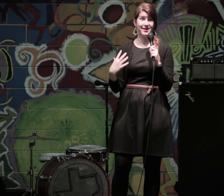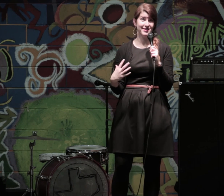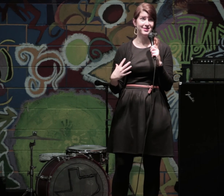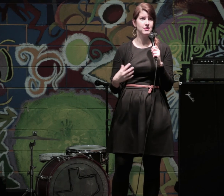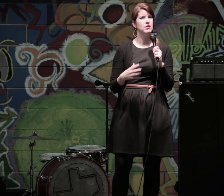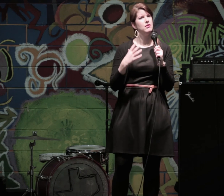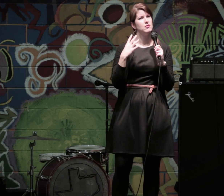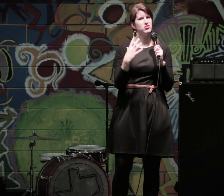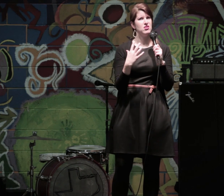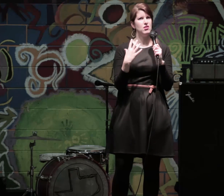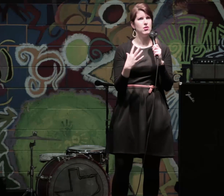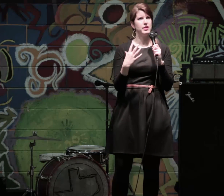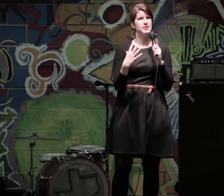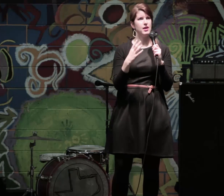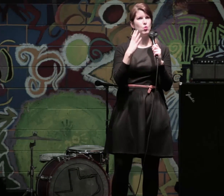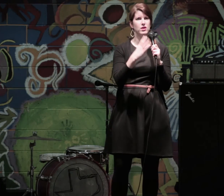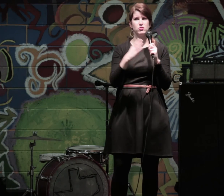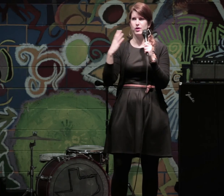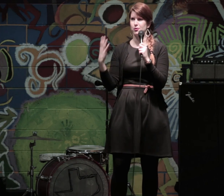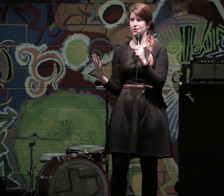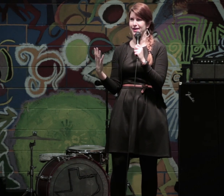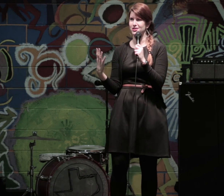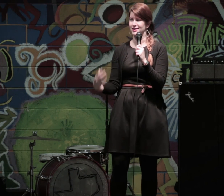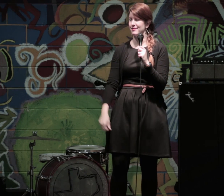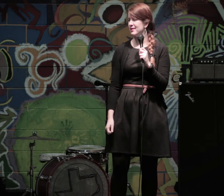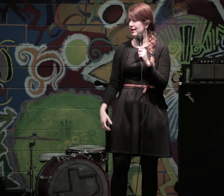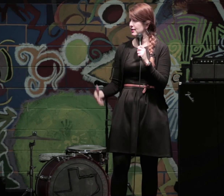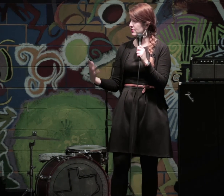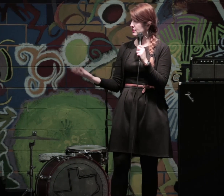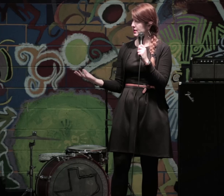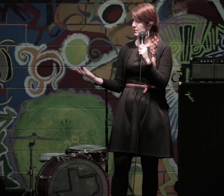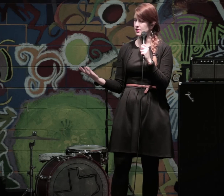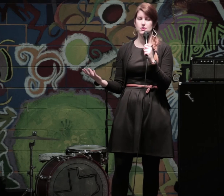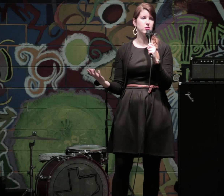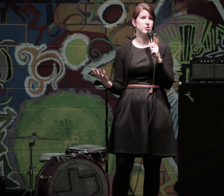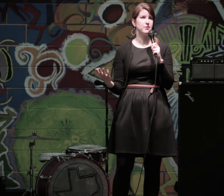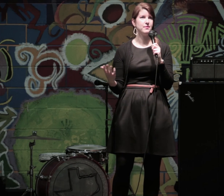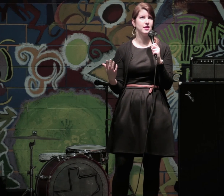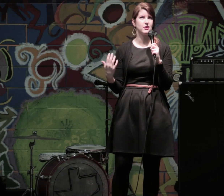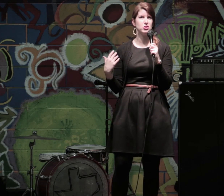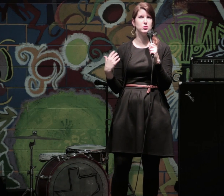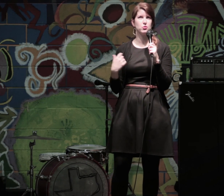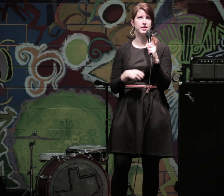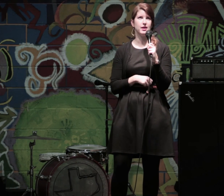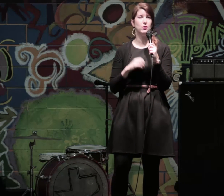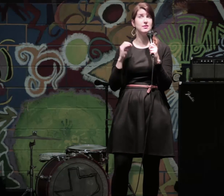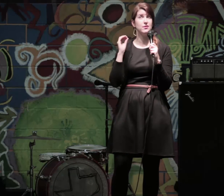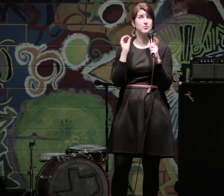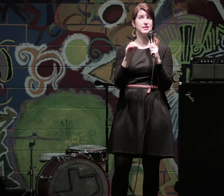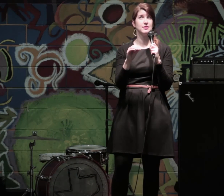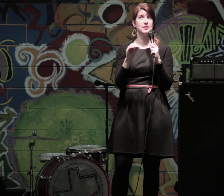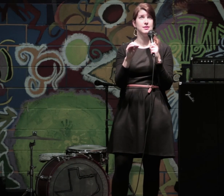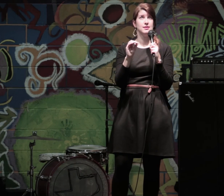another language, there's not always a one-to-one correlation. And so I was speaking with this interpreter, and she was working, I want